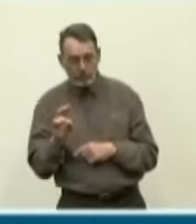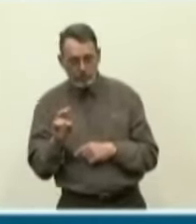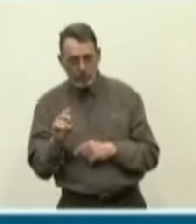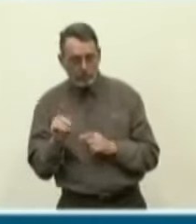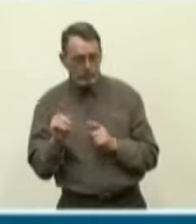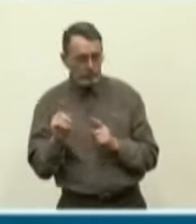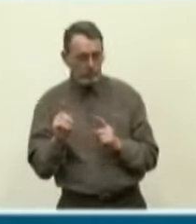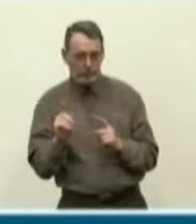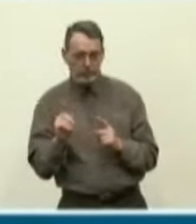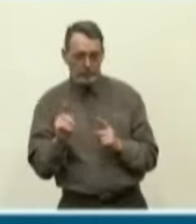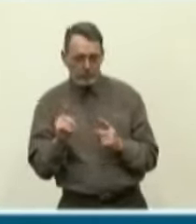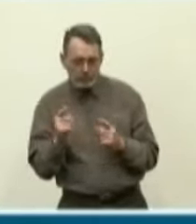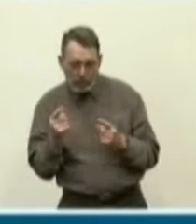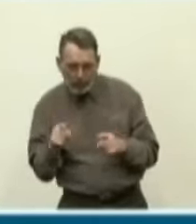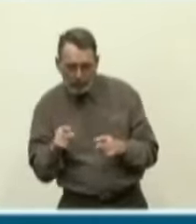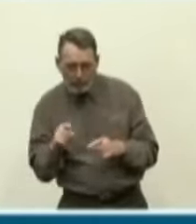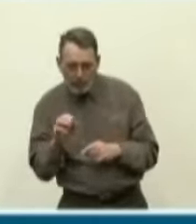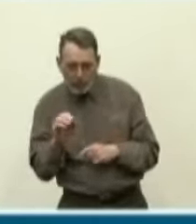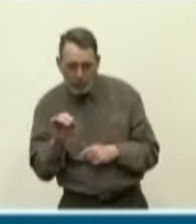OIS.